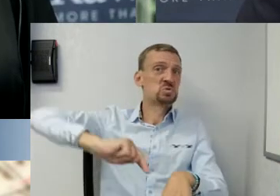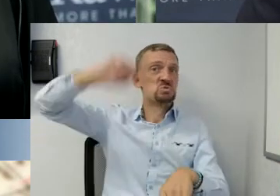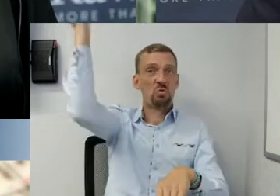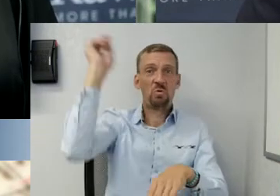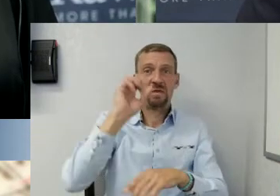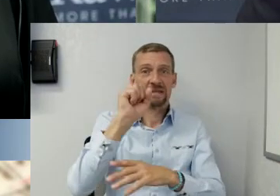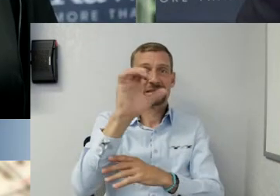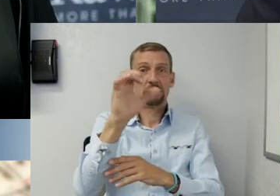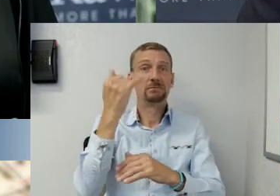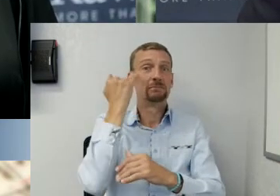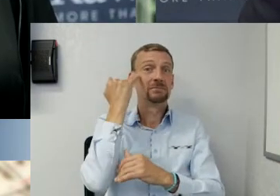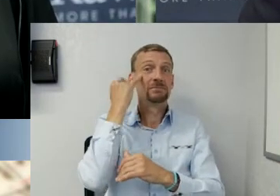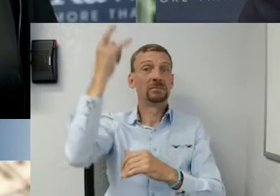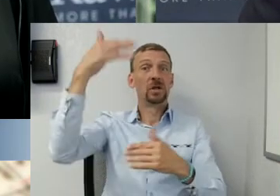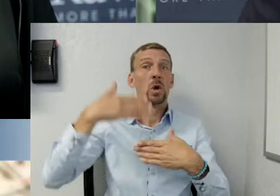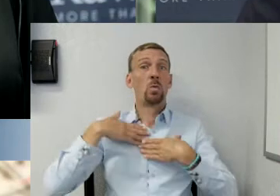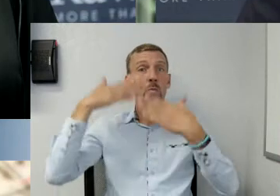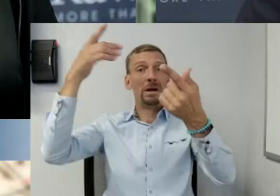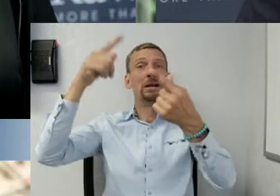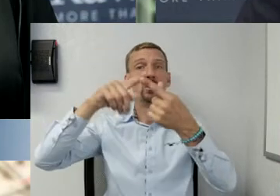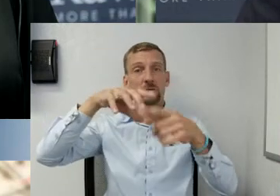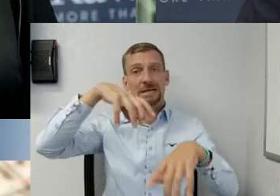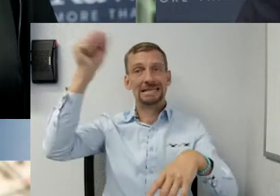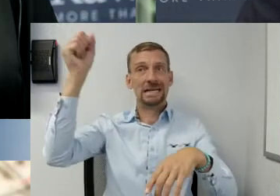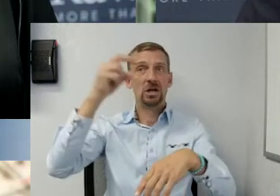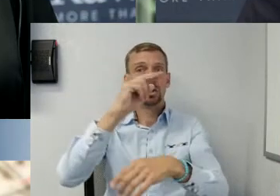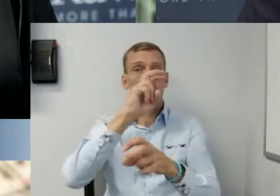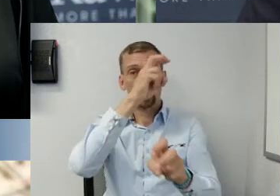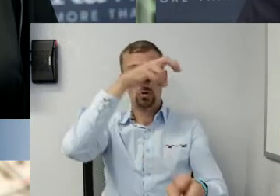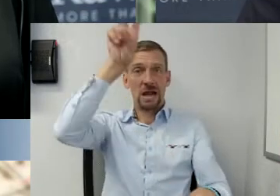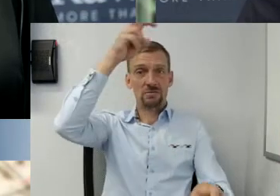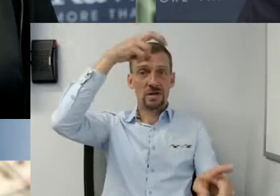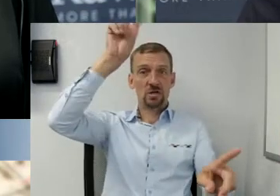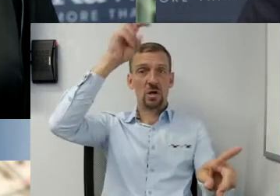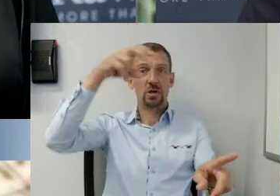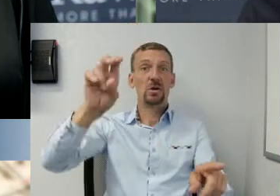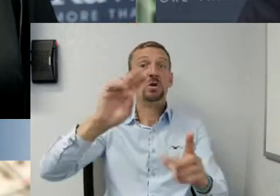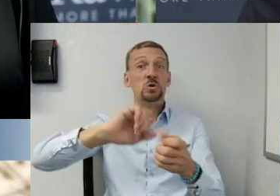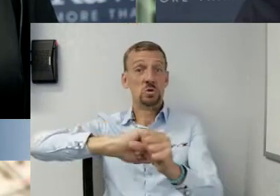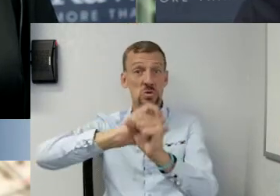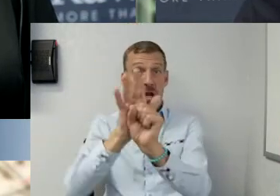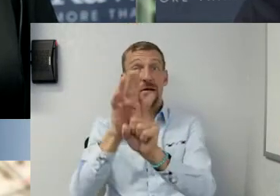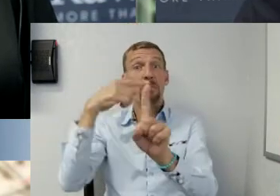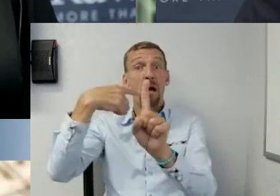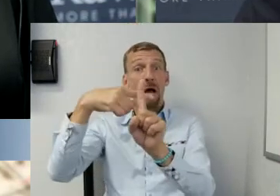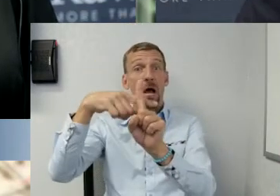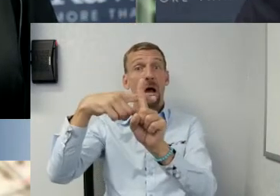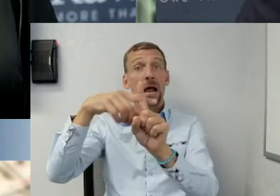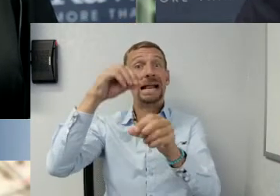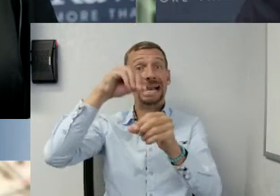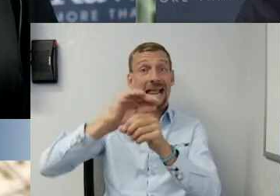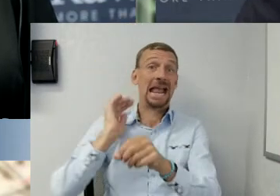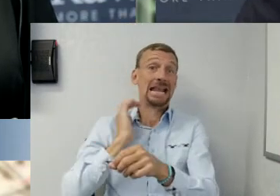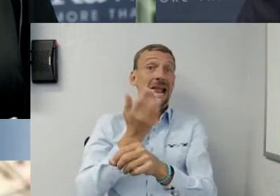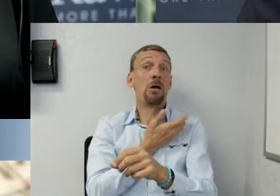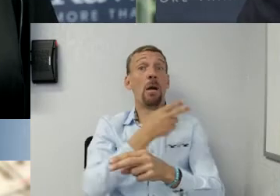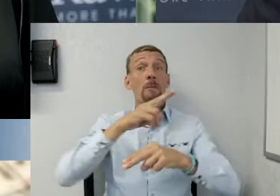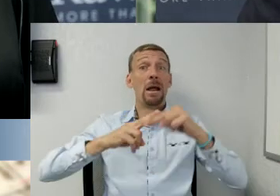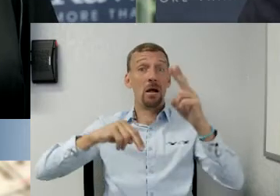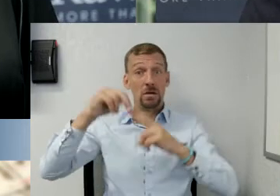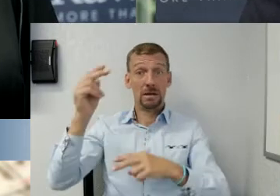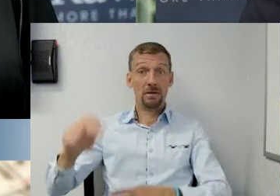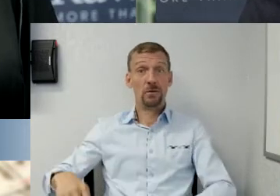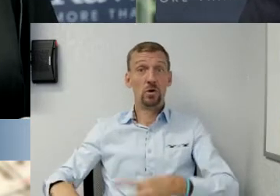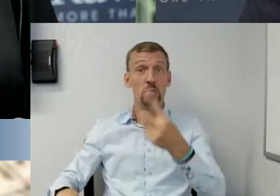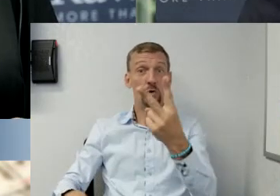would be willing to take transfers of these patients, COVID positive patients, into our facilities. There are 2